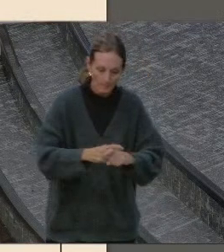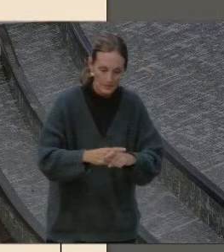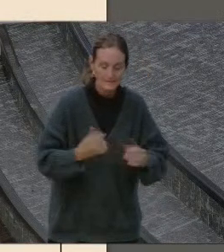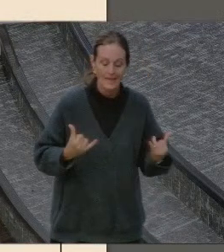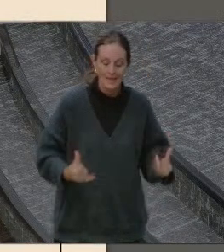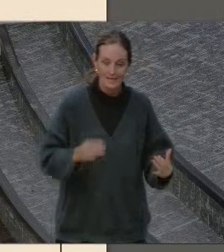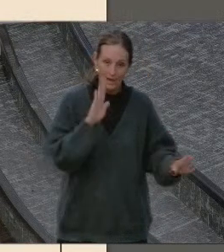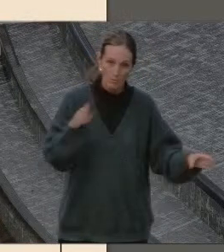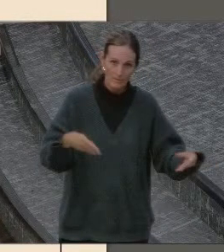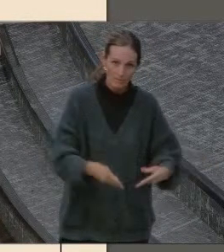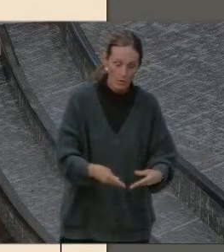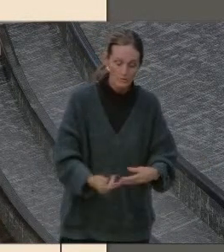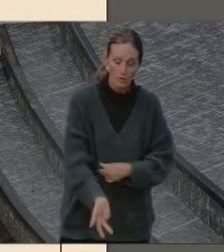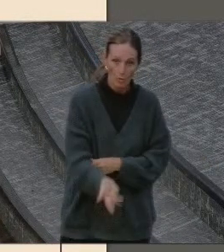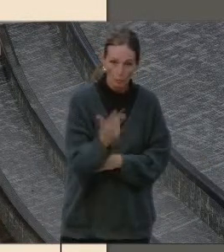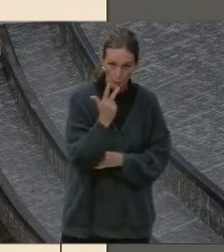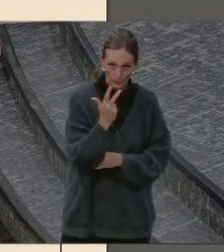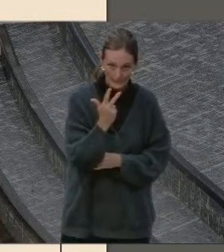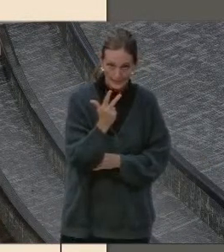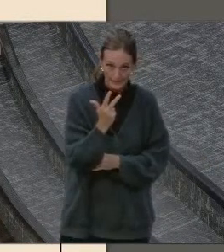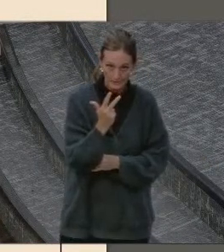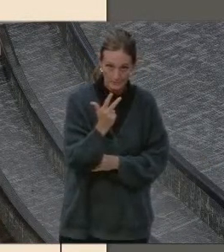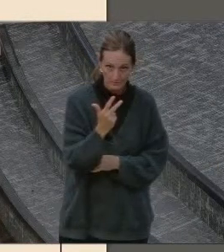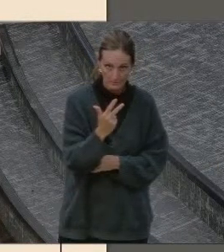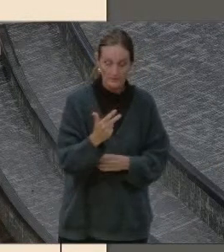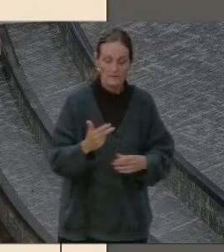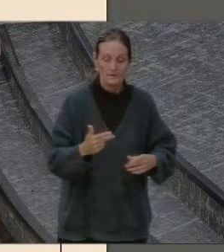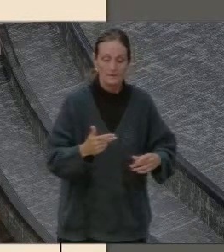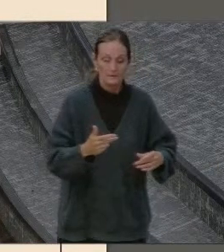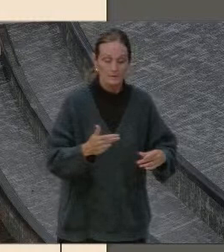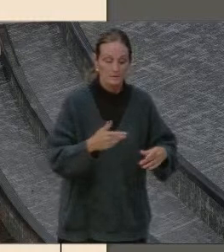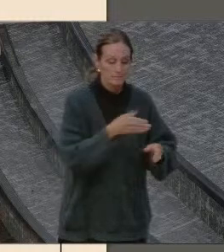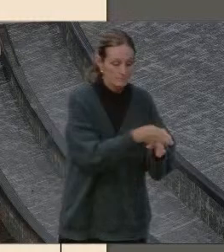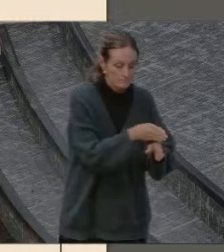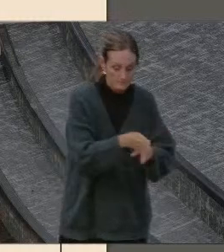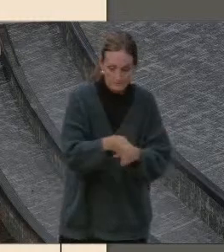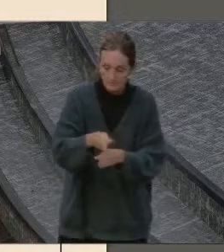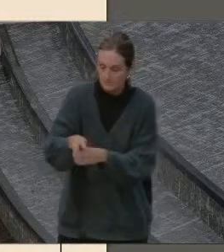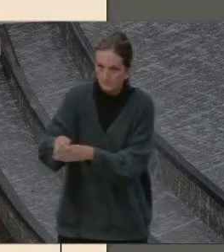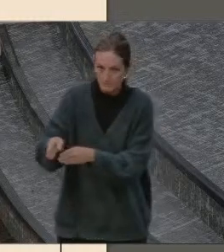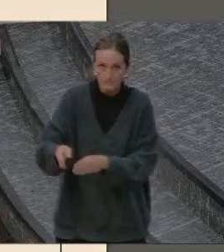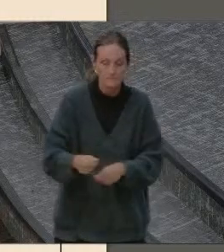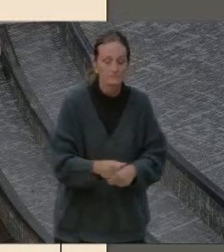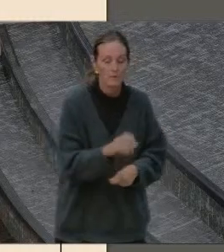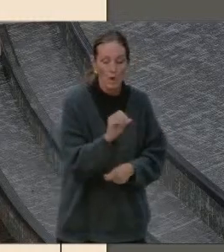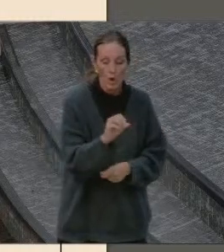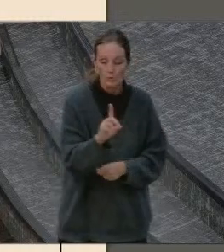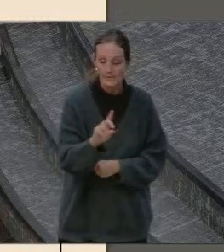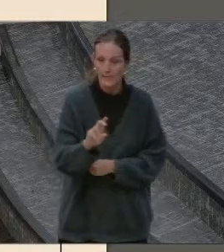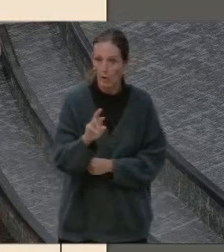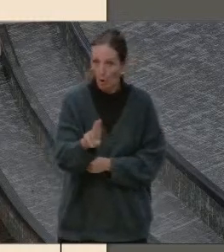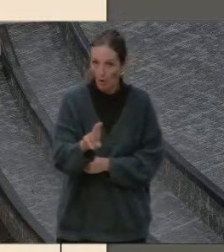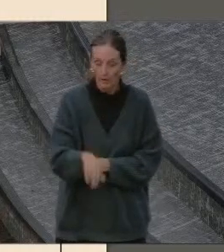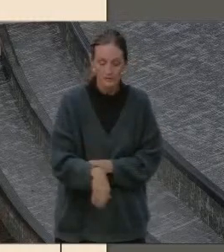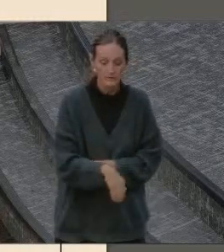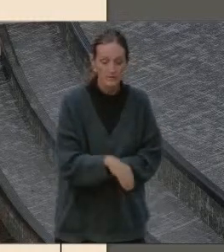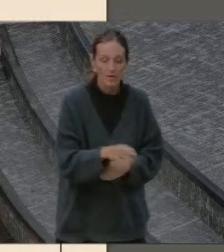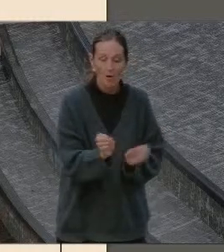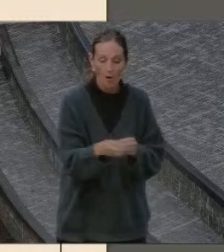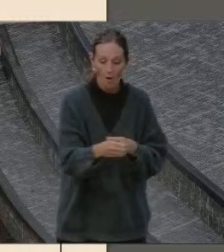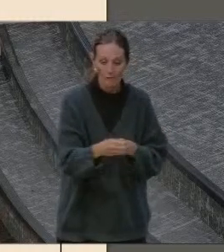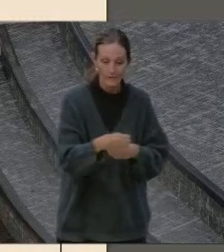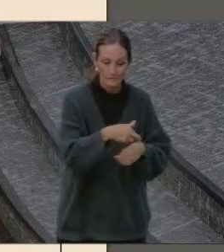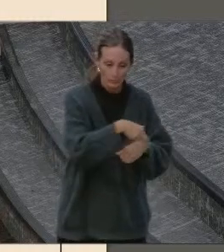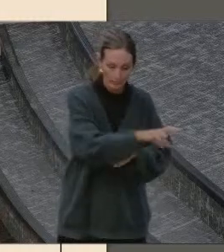key interrelated disciplinary outcomes: office discipline referrals, or ODRs, in-school suspensions,